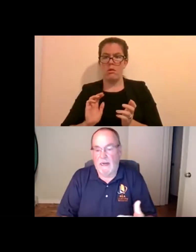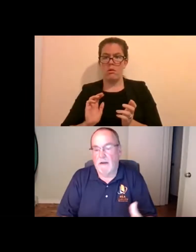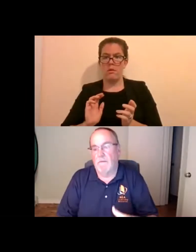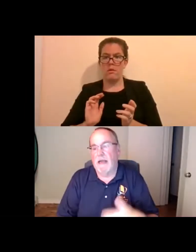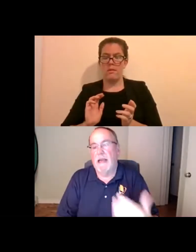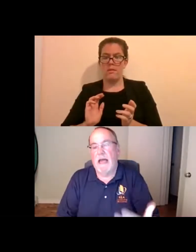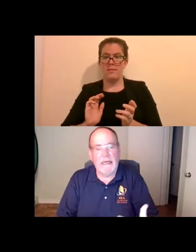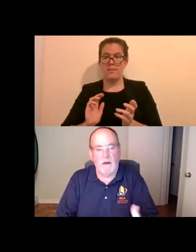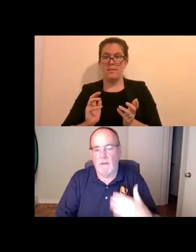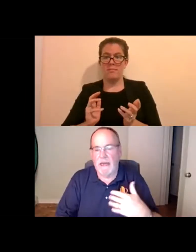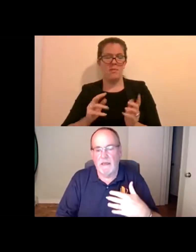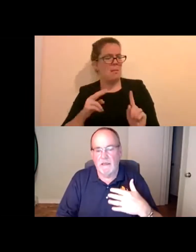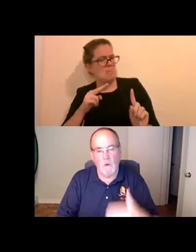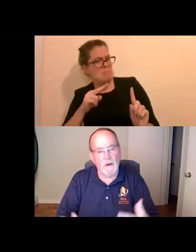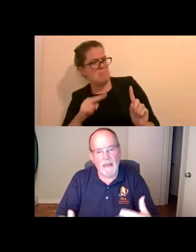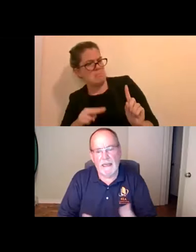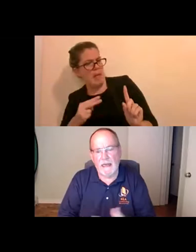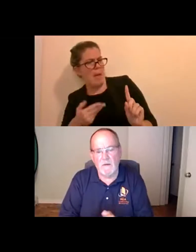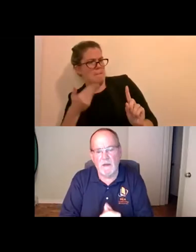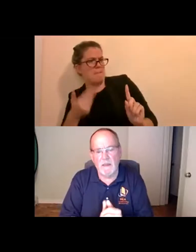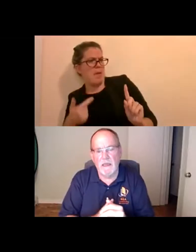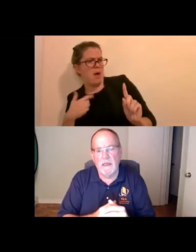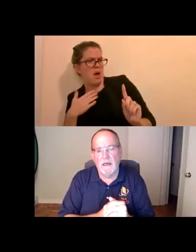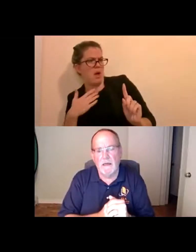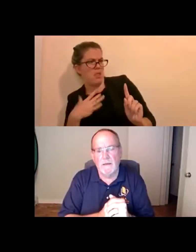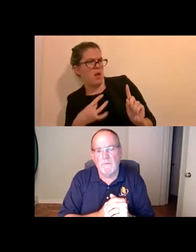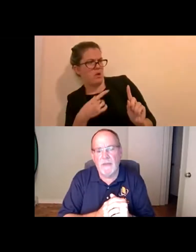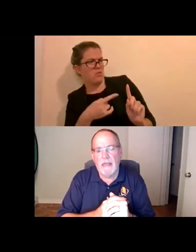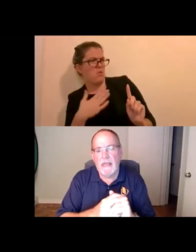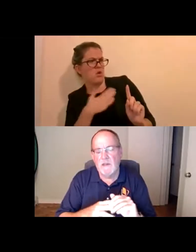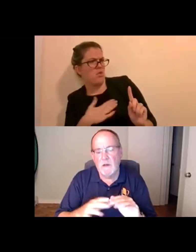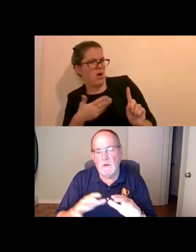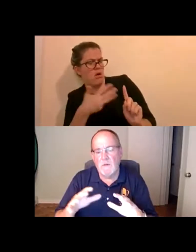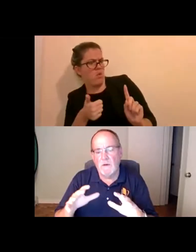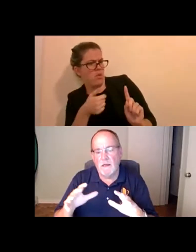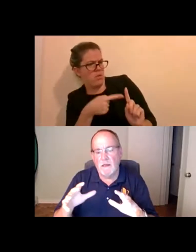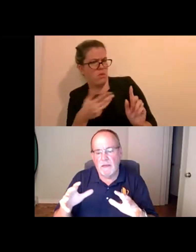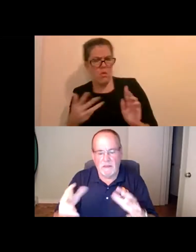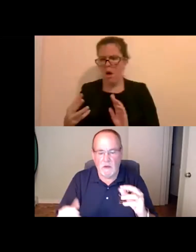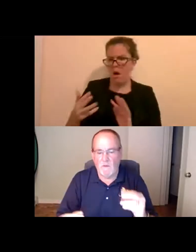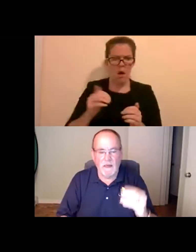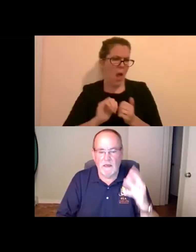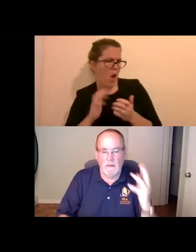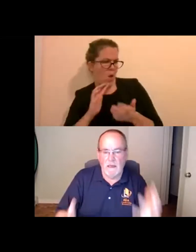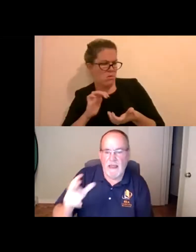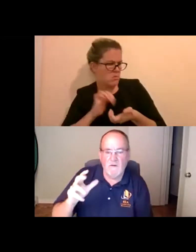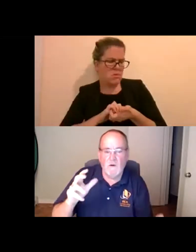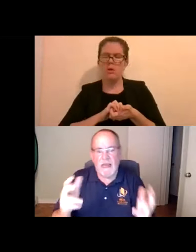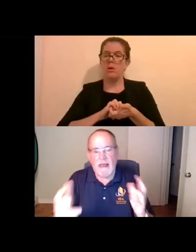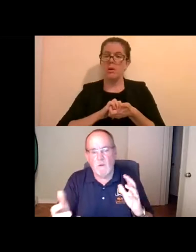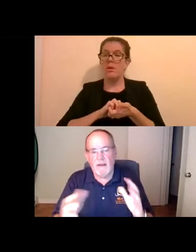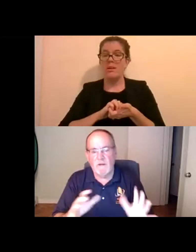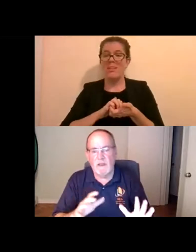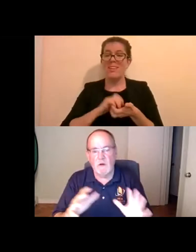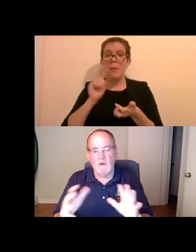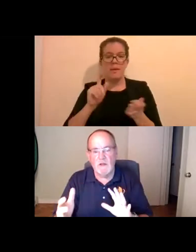that I might like or I might enjoy hanging out with. And so we have to